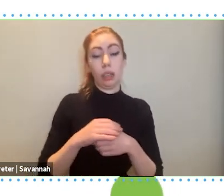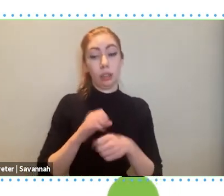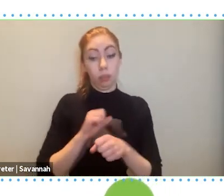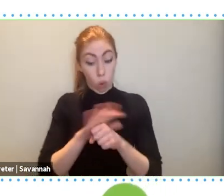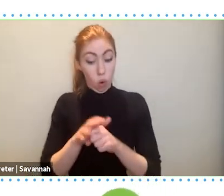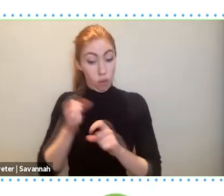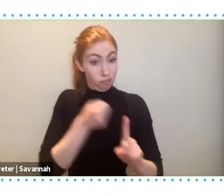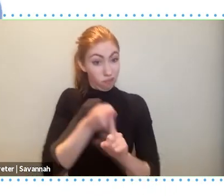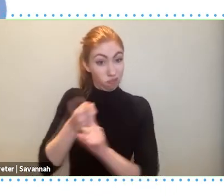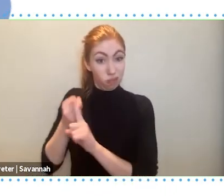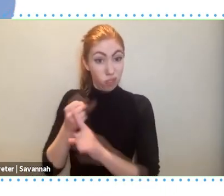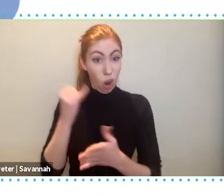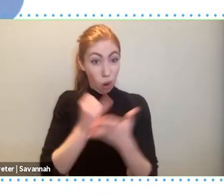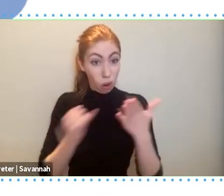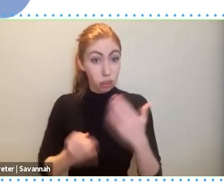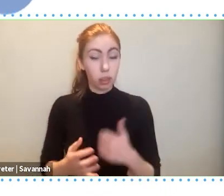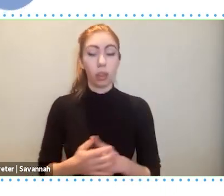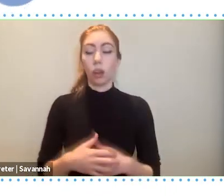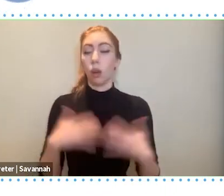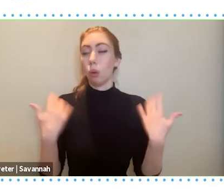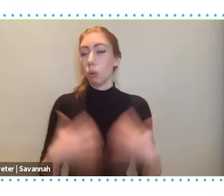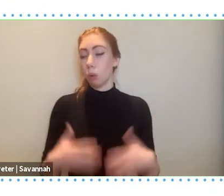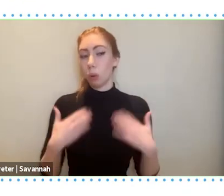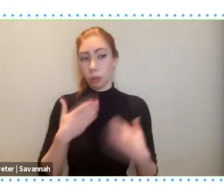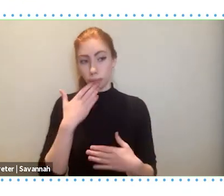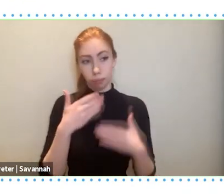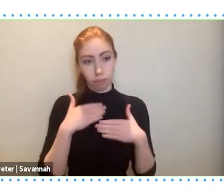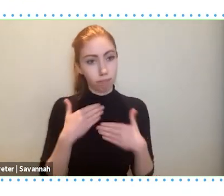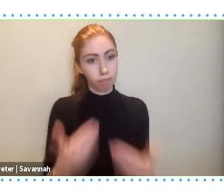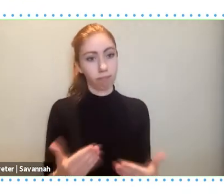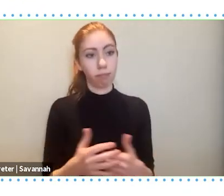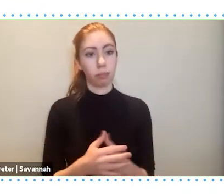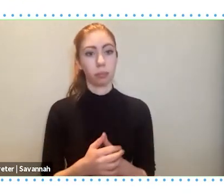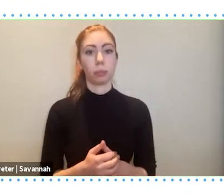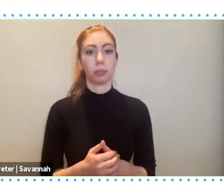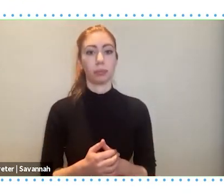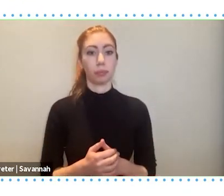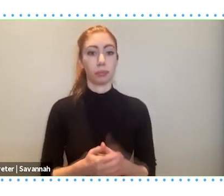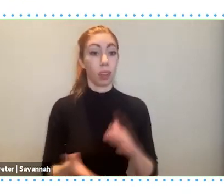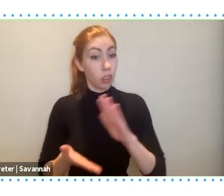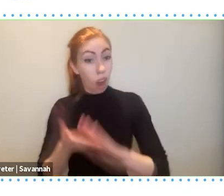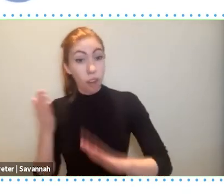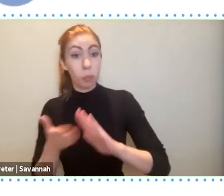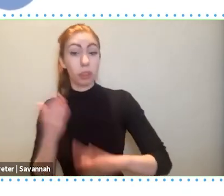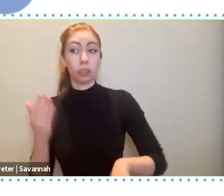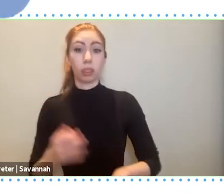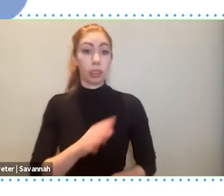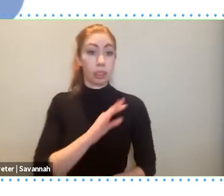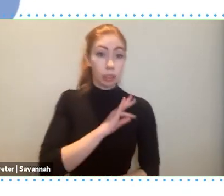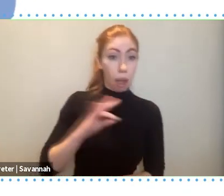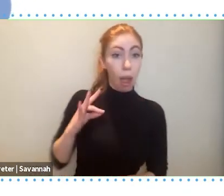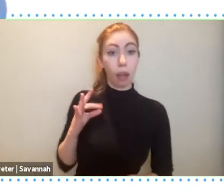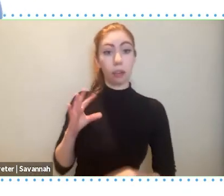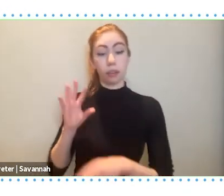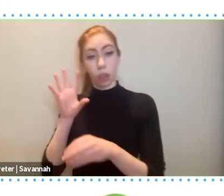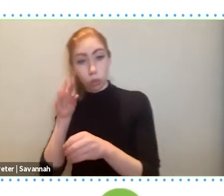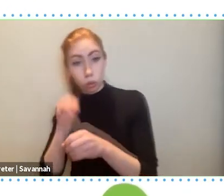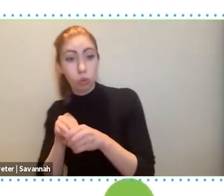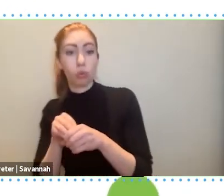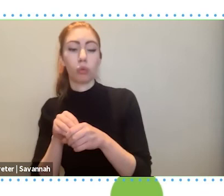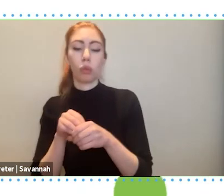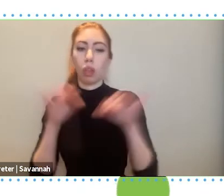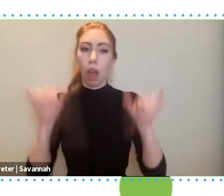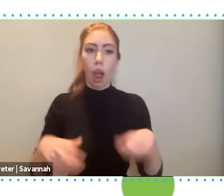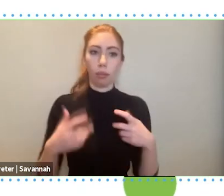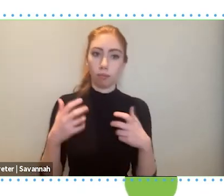inherent challenges in governance, staffing, inclusiveness in regards to artists. I've